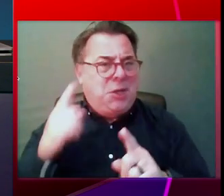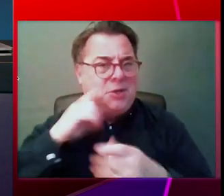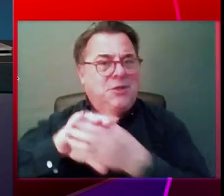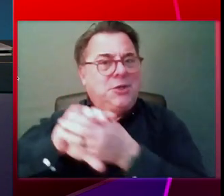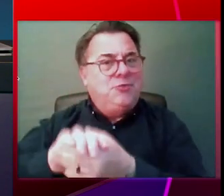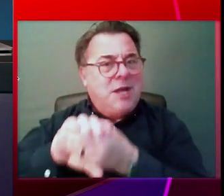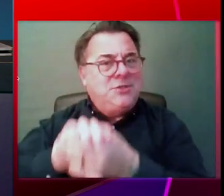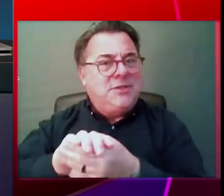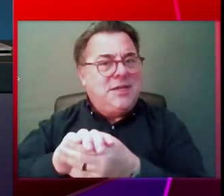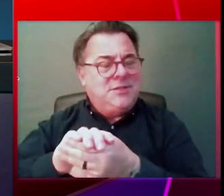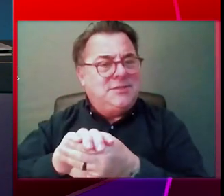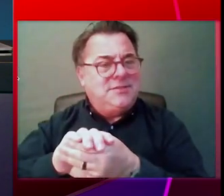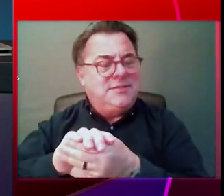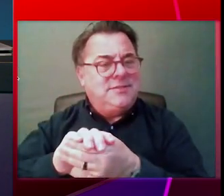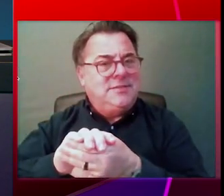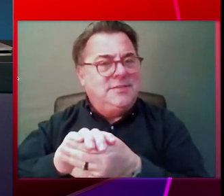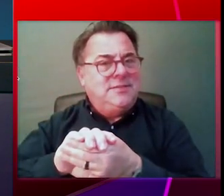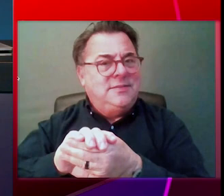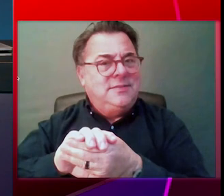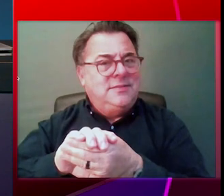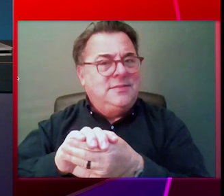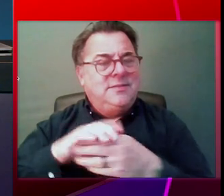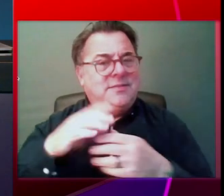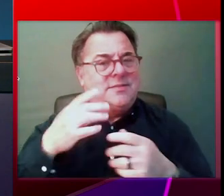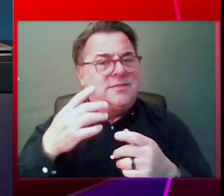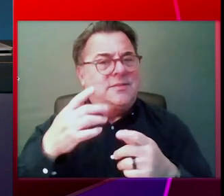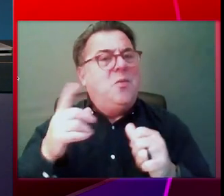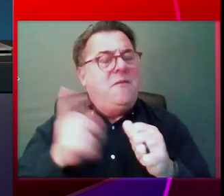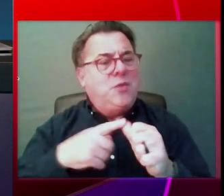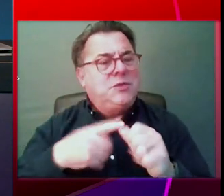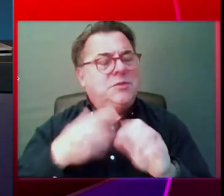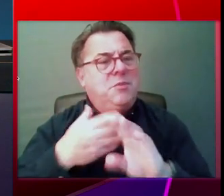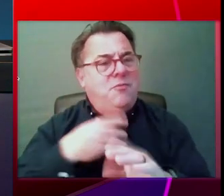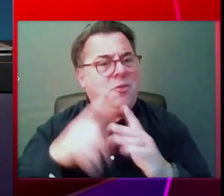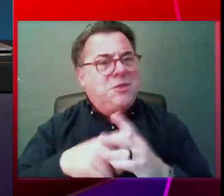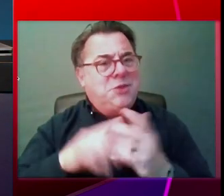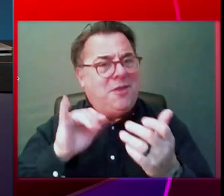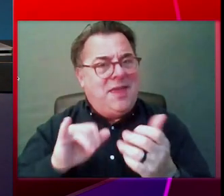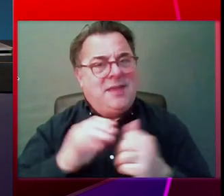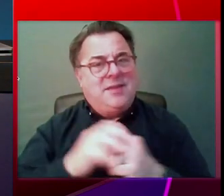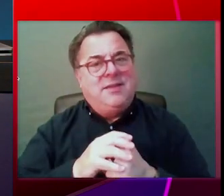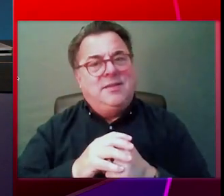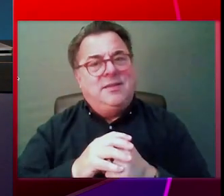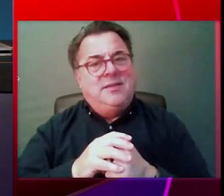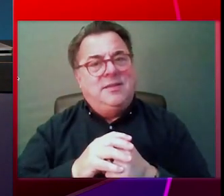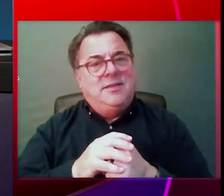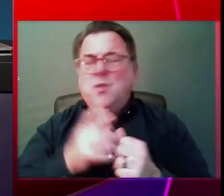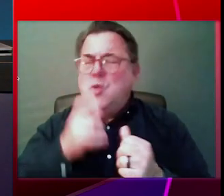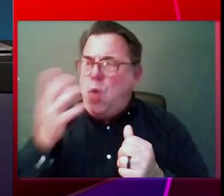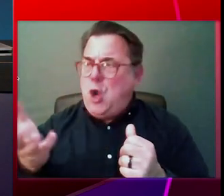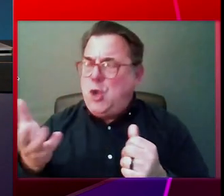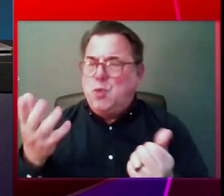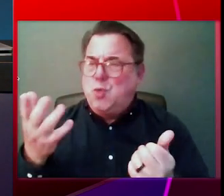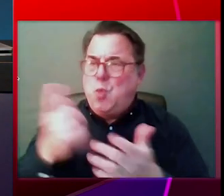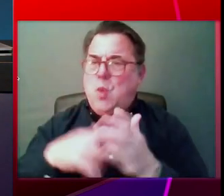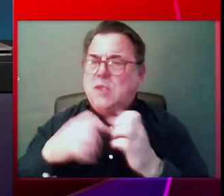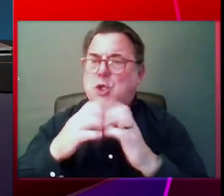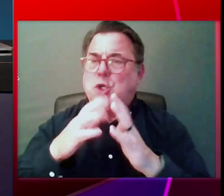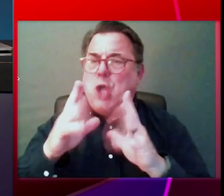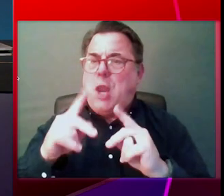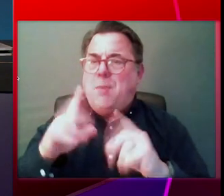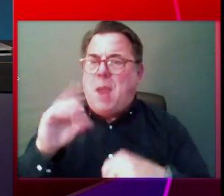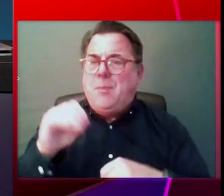are in order as well, but first, before we get to that, who are you and what startup are you here